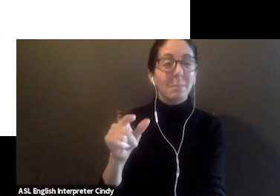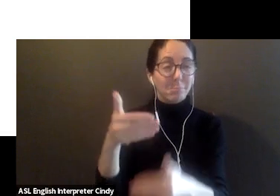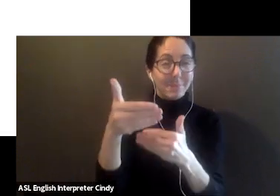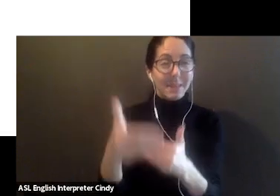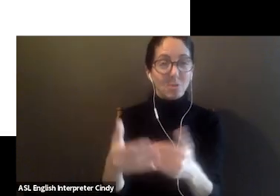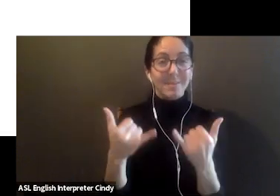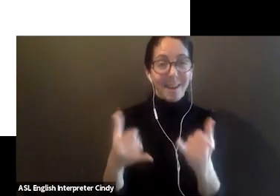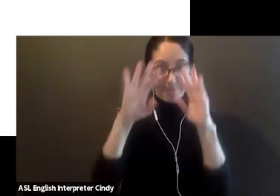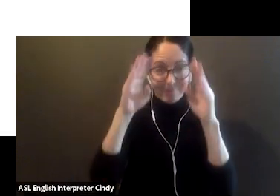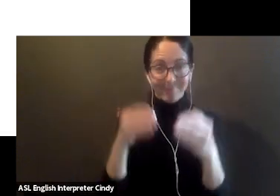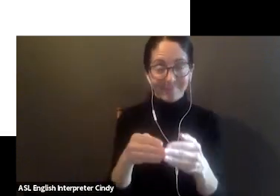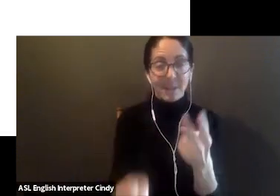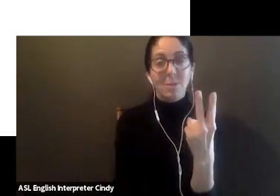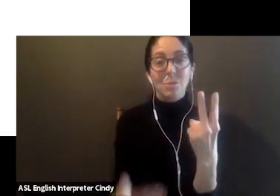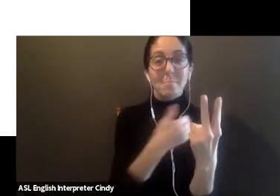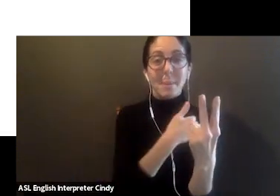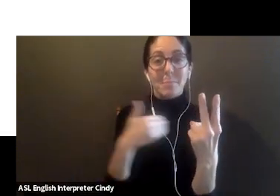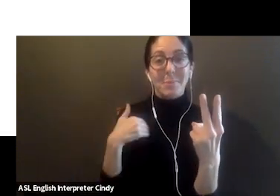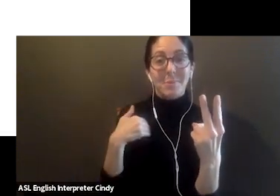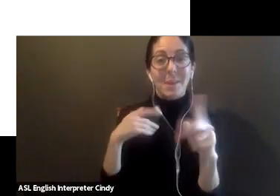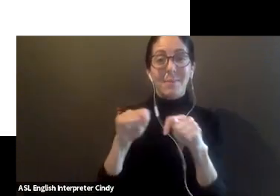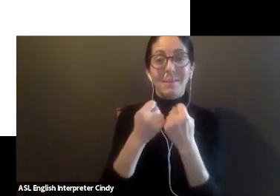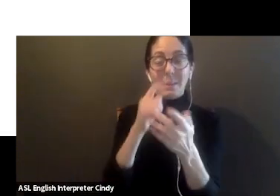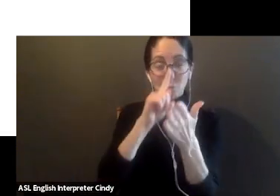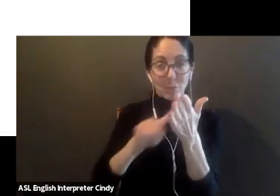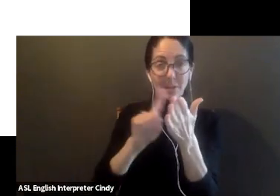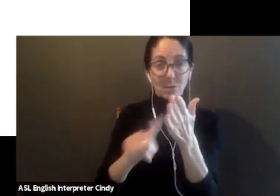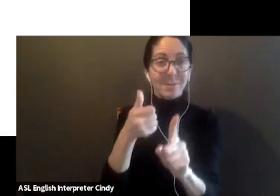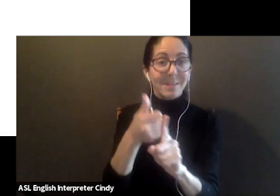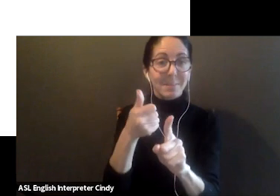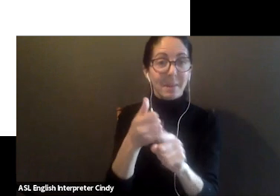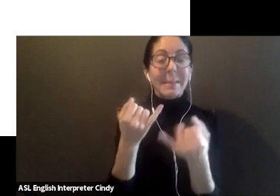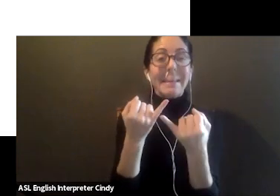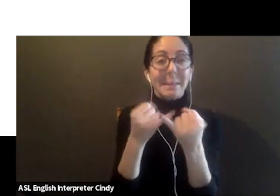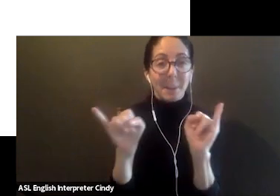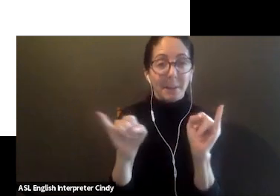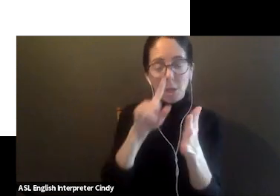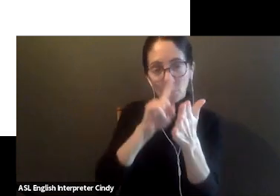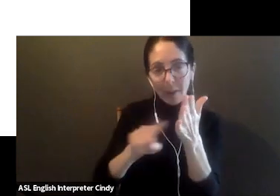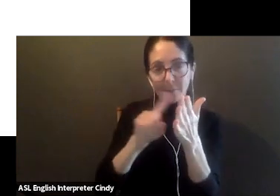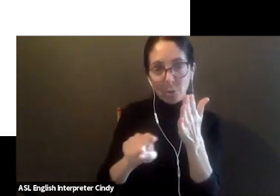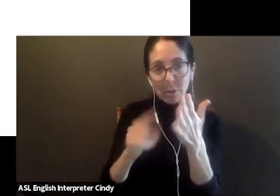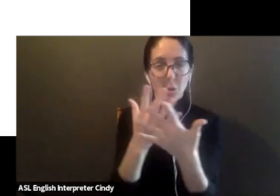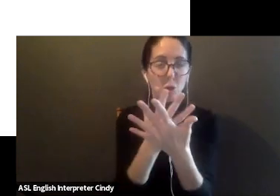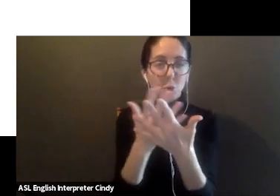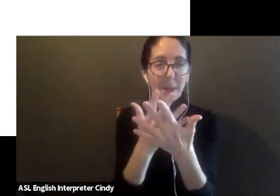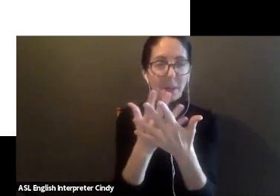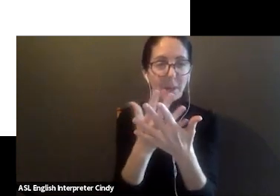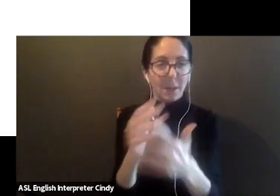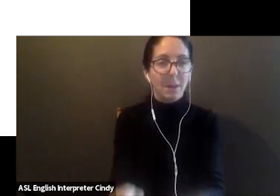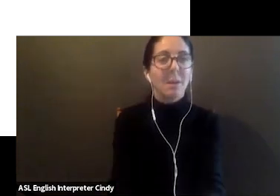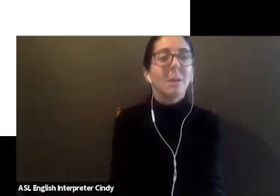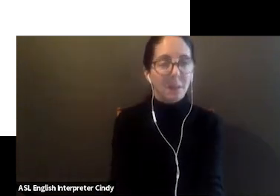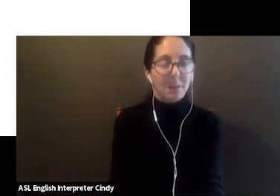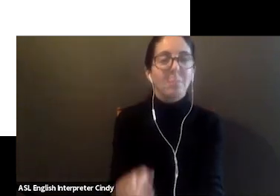We have 2 members of the research team that are independently reviewing and screening through the title and